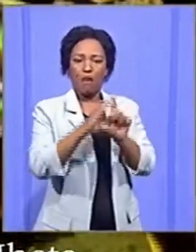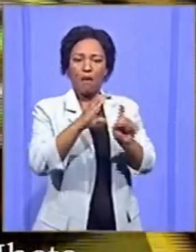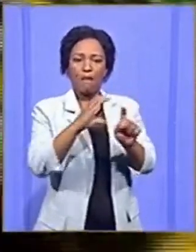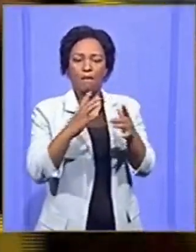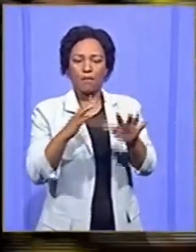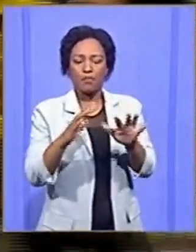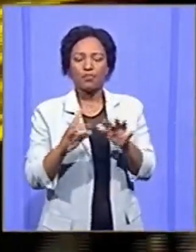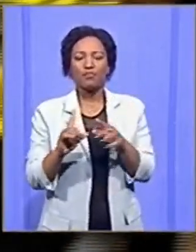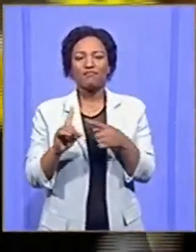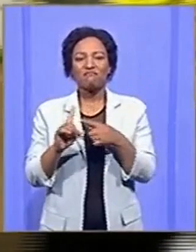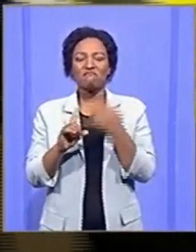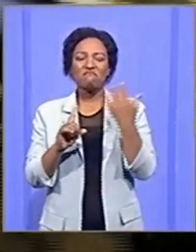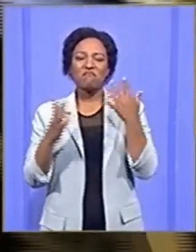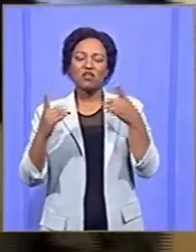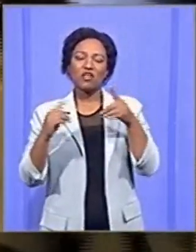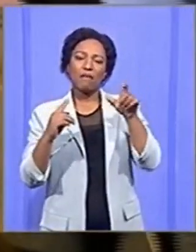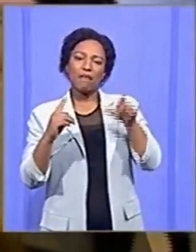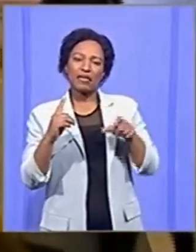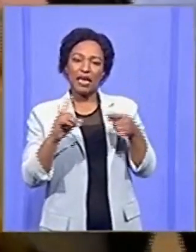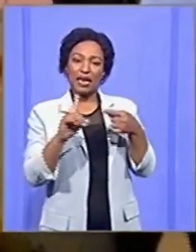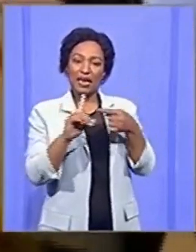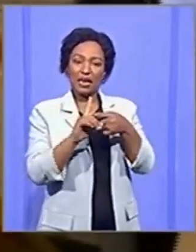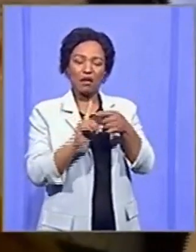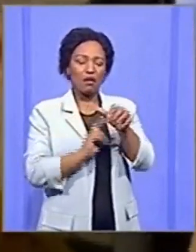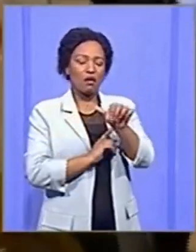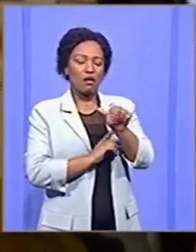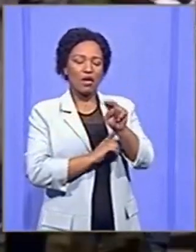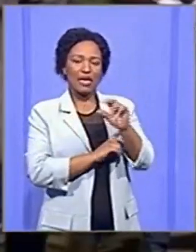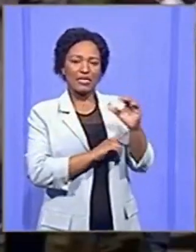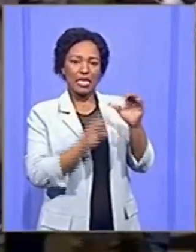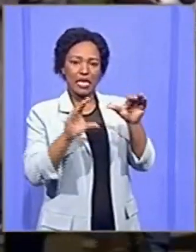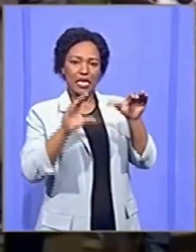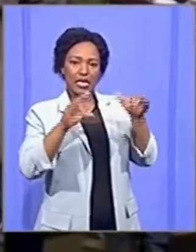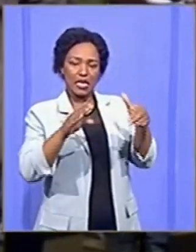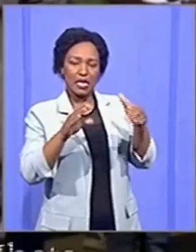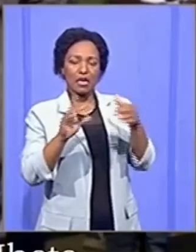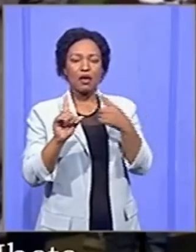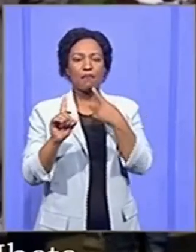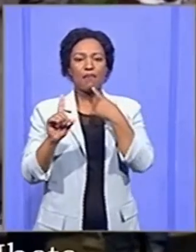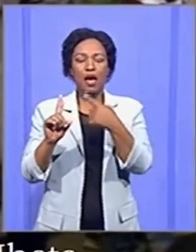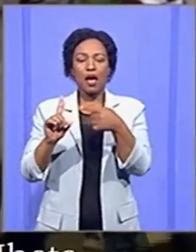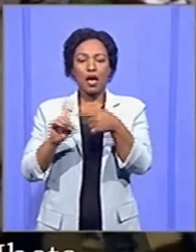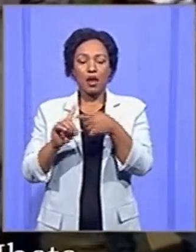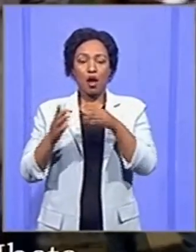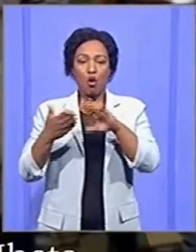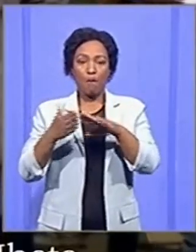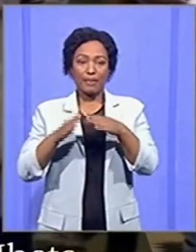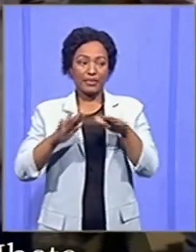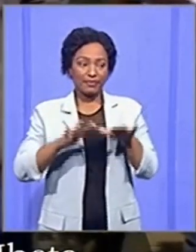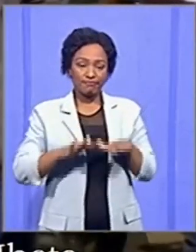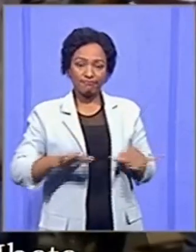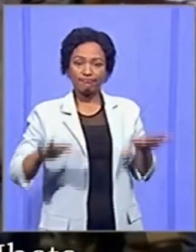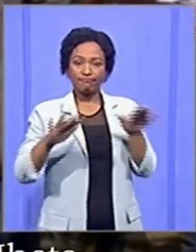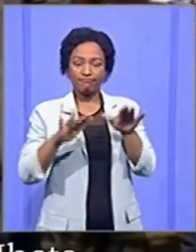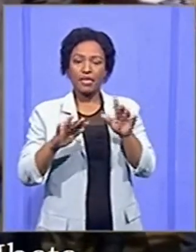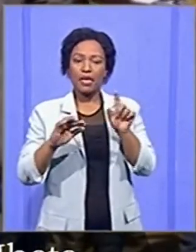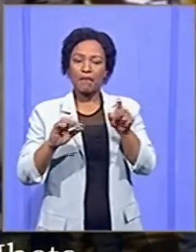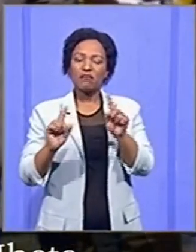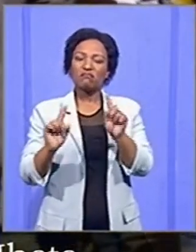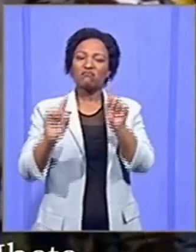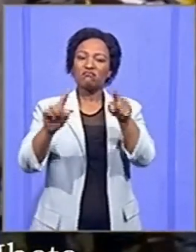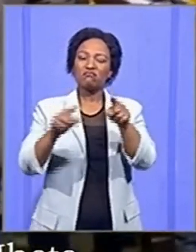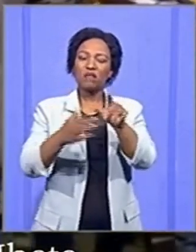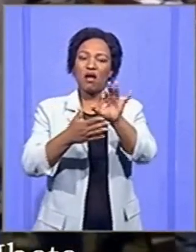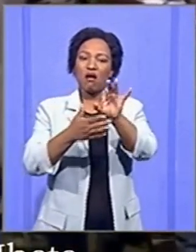Monastilo wa maloba wa ANC Baleka Mbete a re baagi ba naga e ba ye go vouta fa kgwedi eno e ya fifing gore lekoko